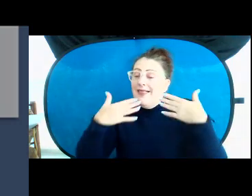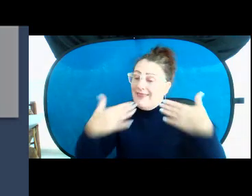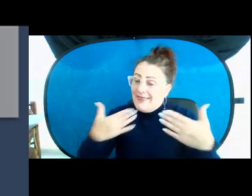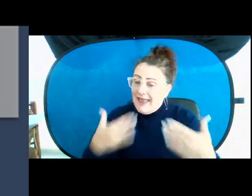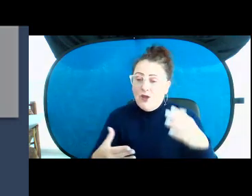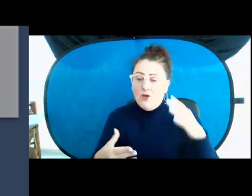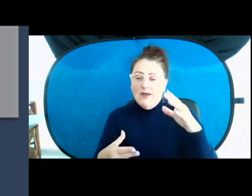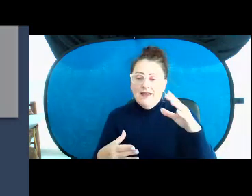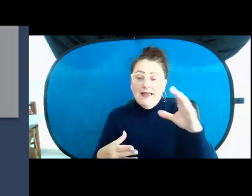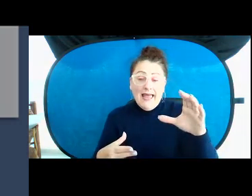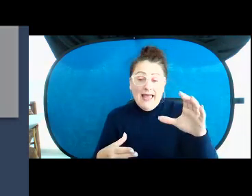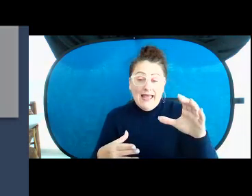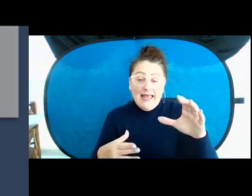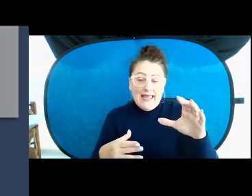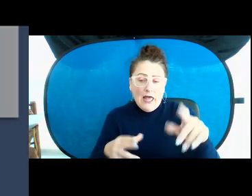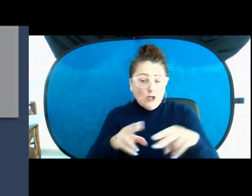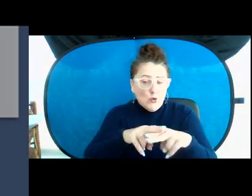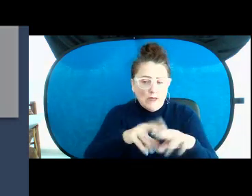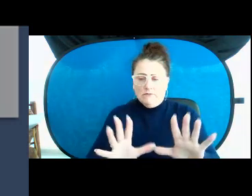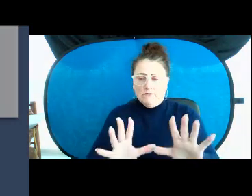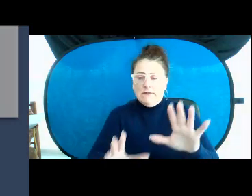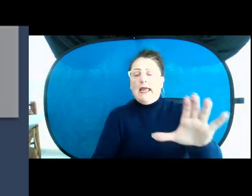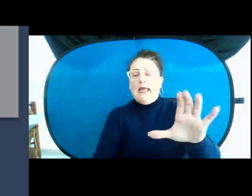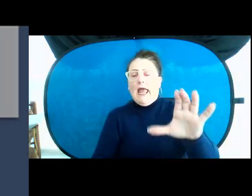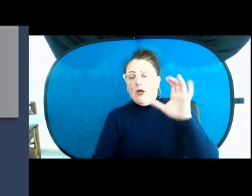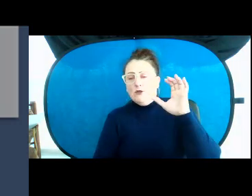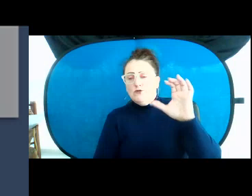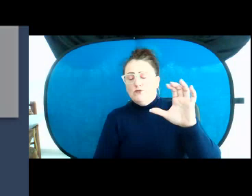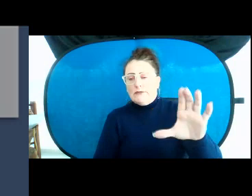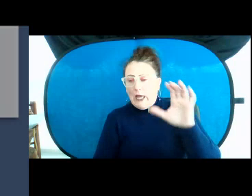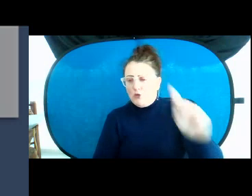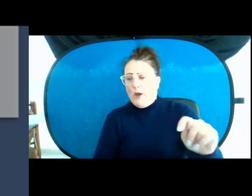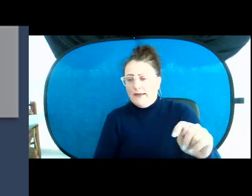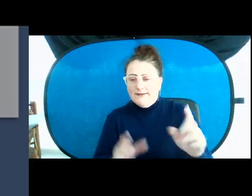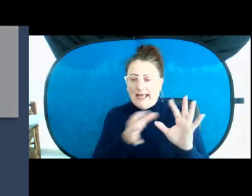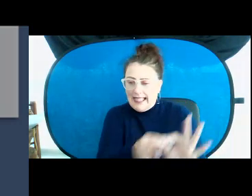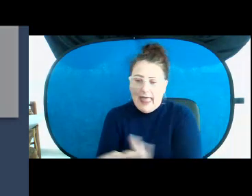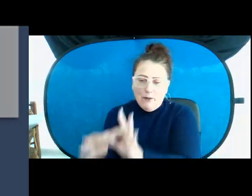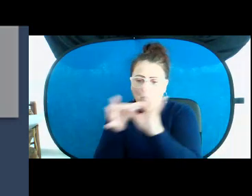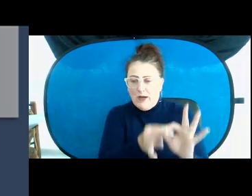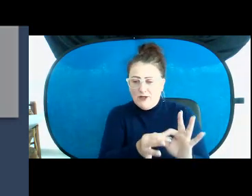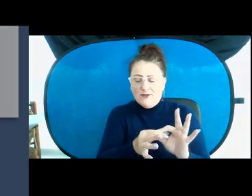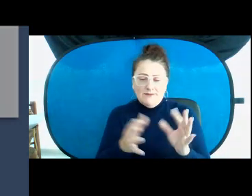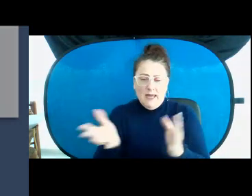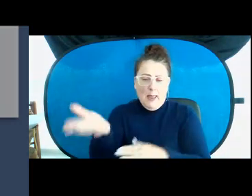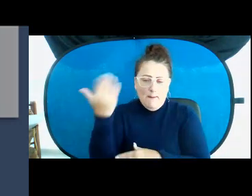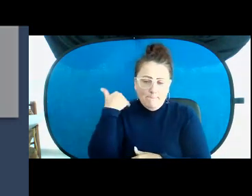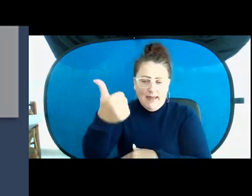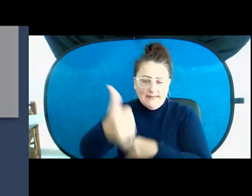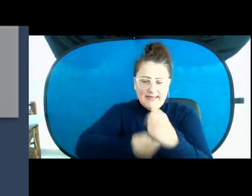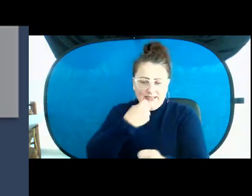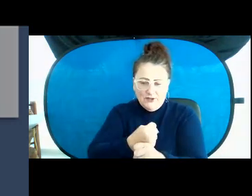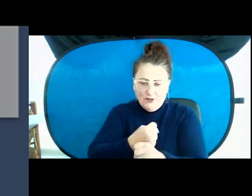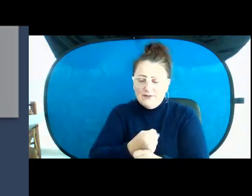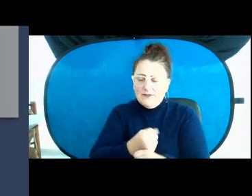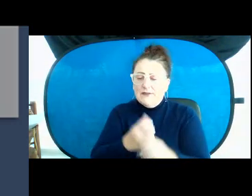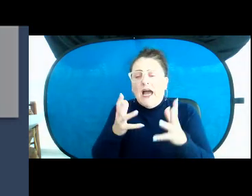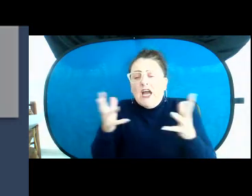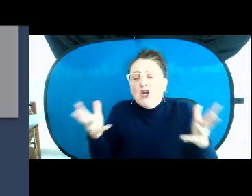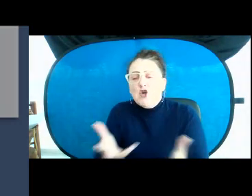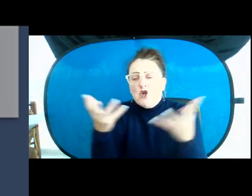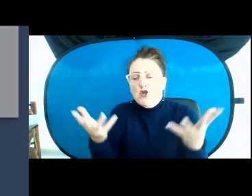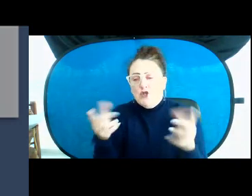Caltrans for all of the collaboration over this past decade. I urge you to vote yes.